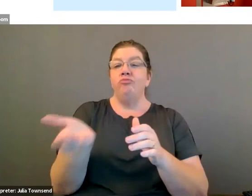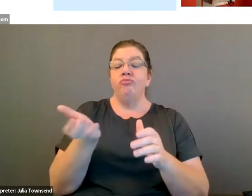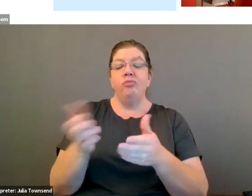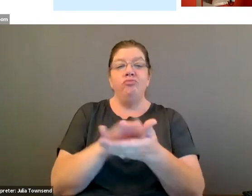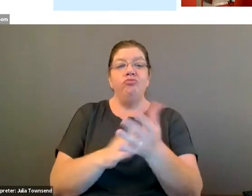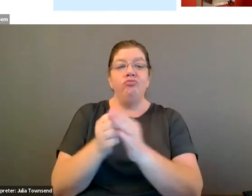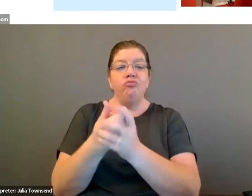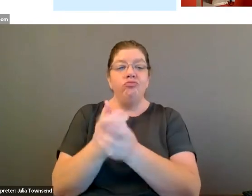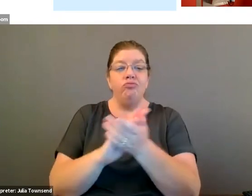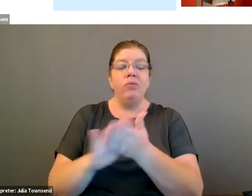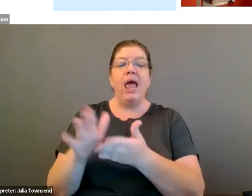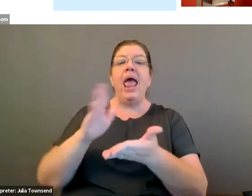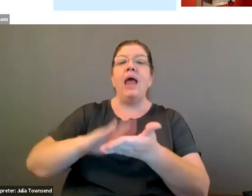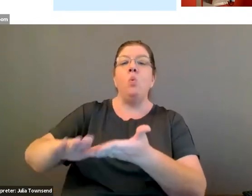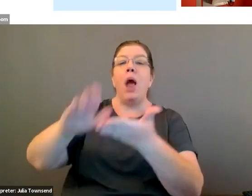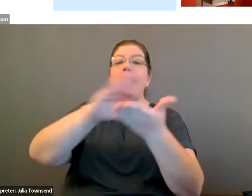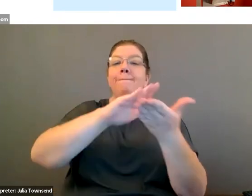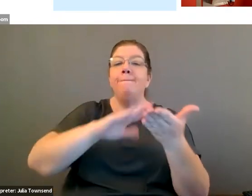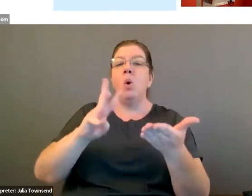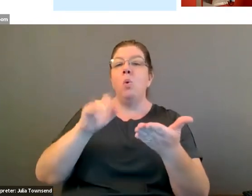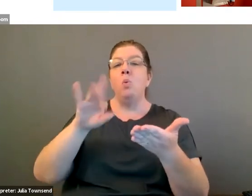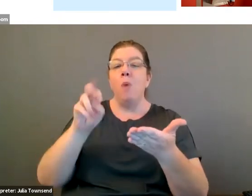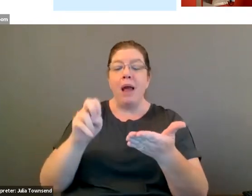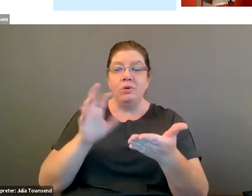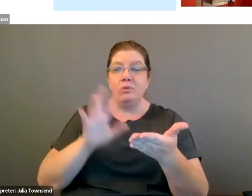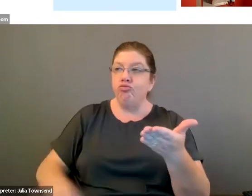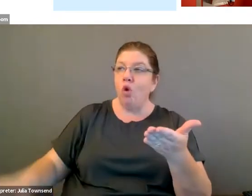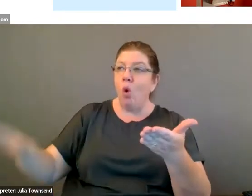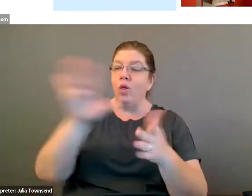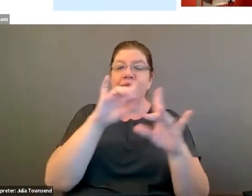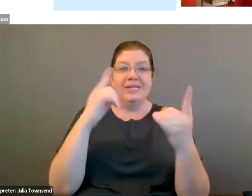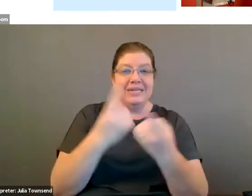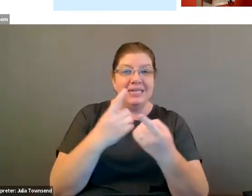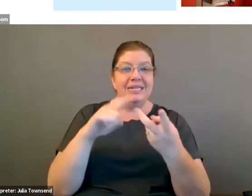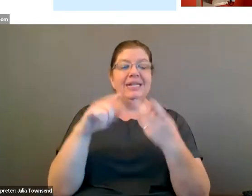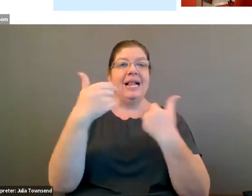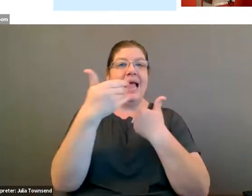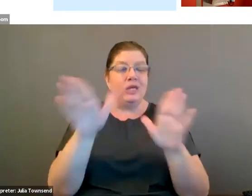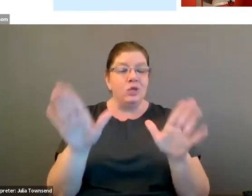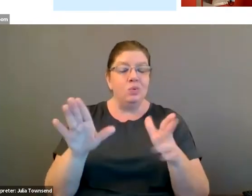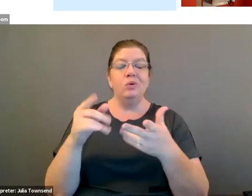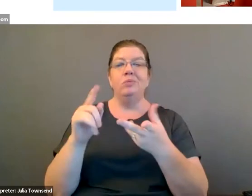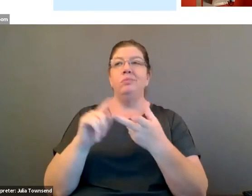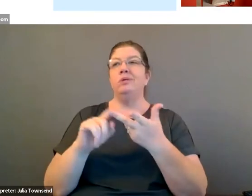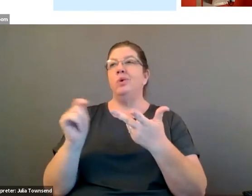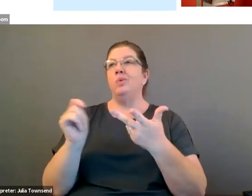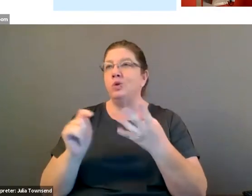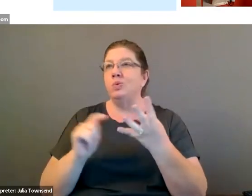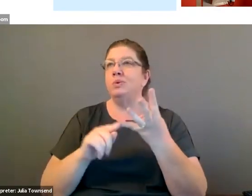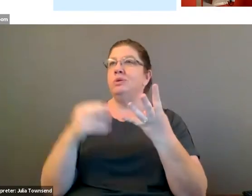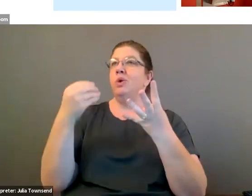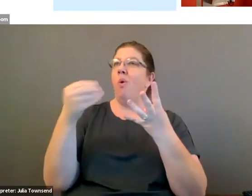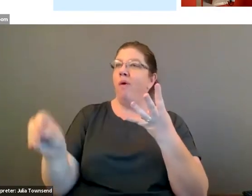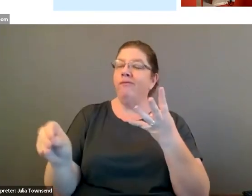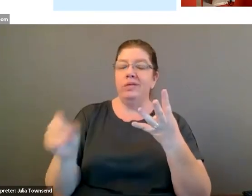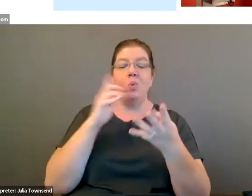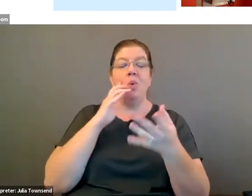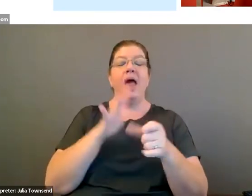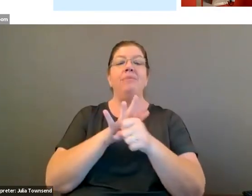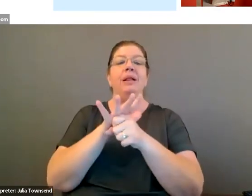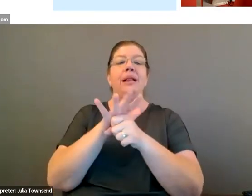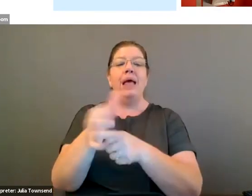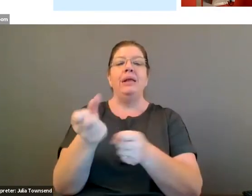and wipes located all over the district in classrooms and restrooms and office spaces, and we have plenty of backup